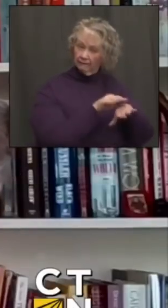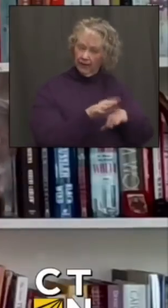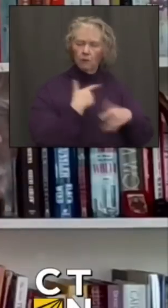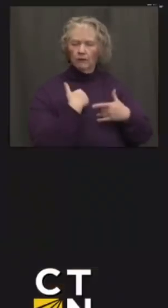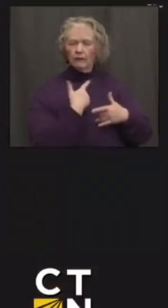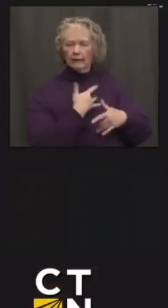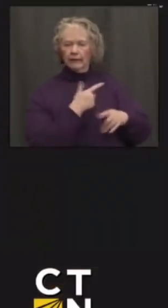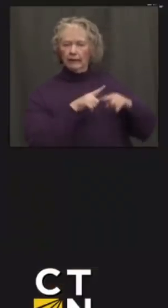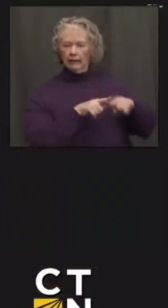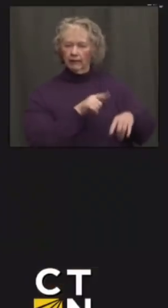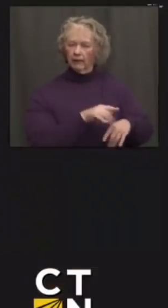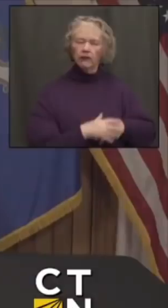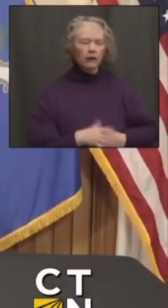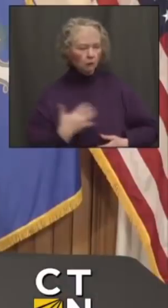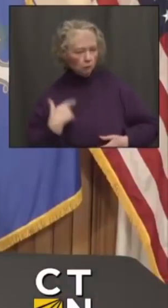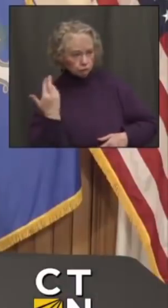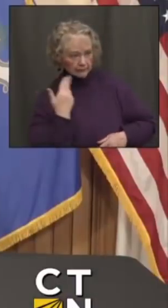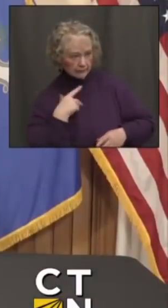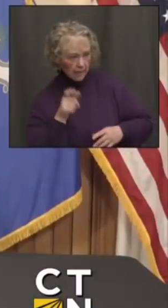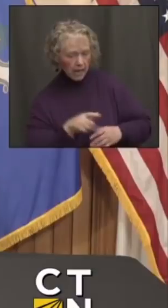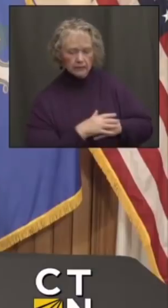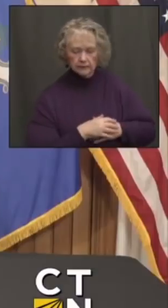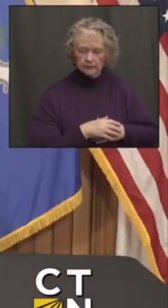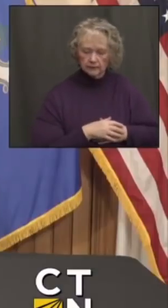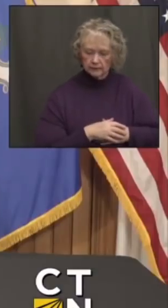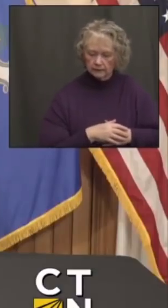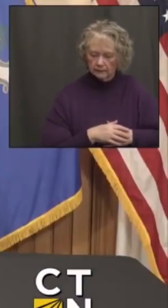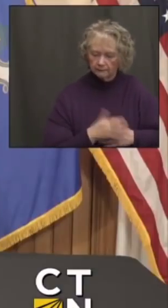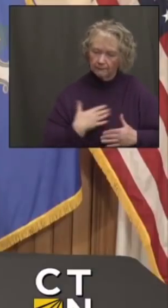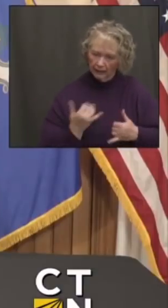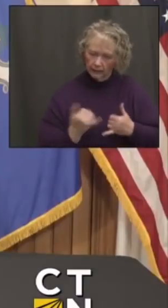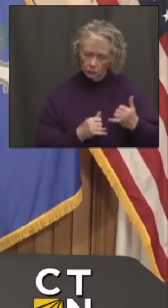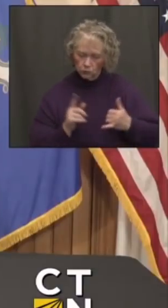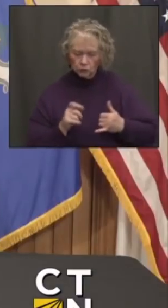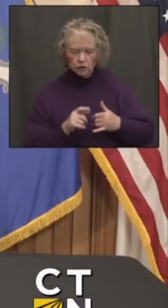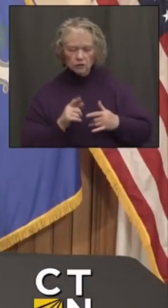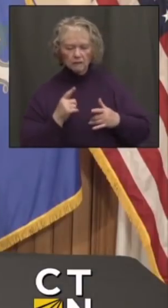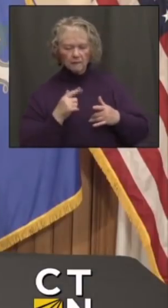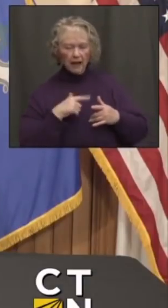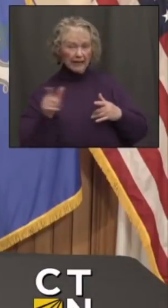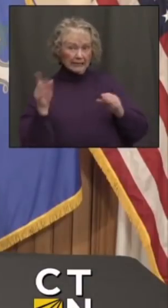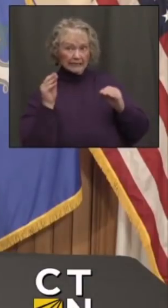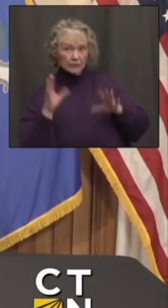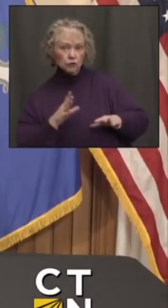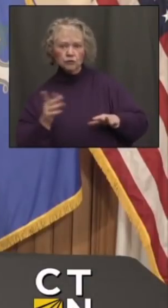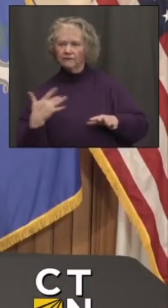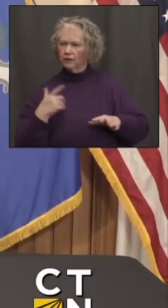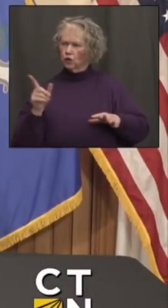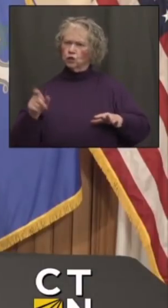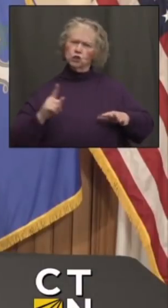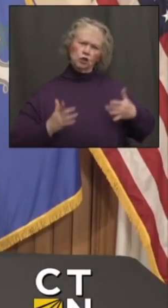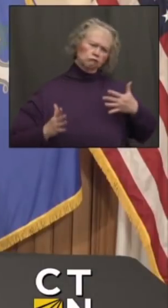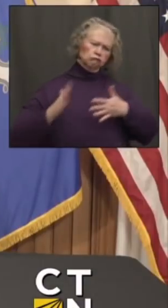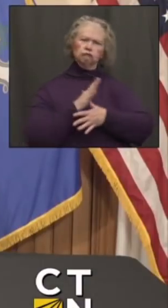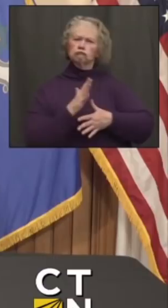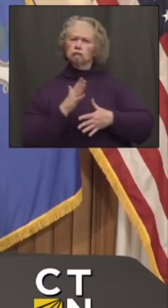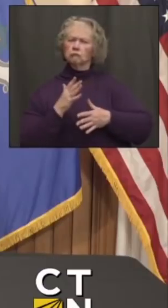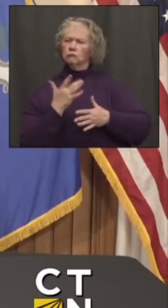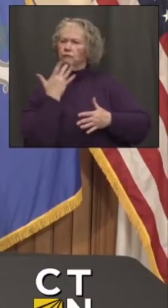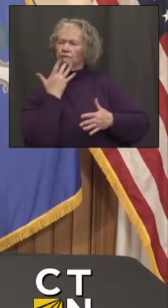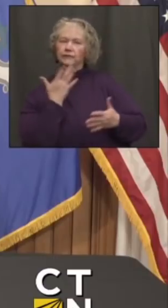recommendations. So we'll continue to check in with them, but anticipate that we'll rely substantially on the work